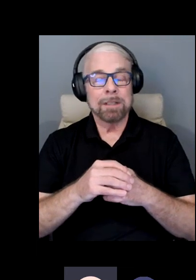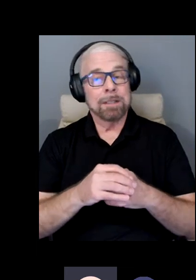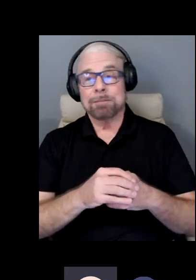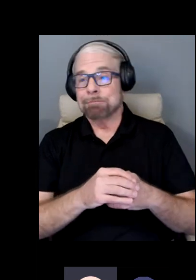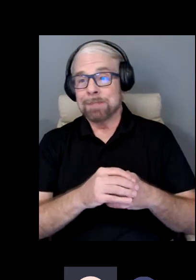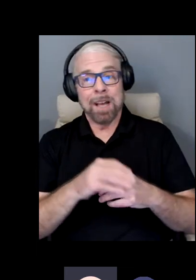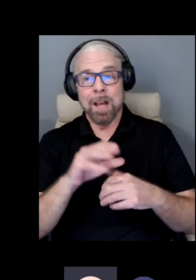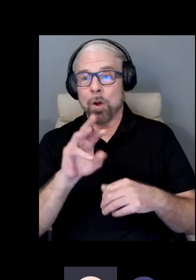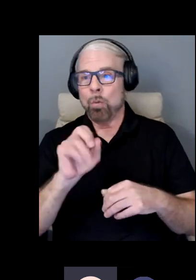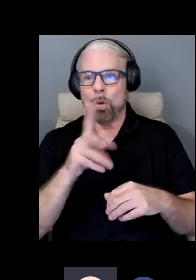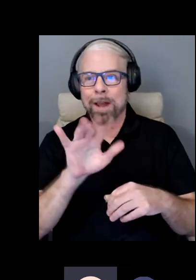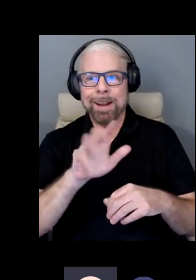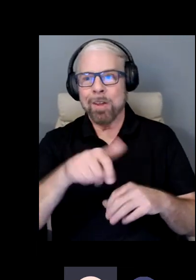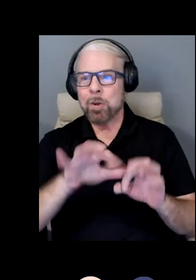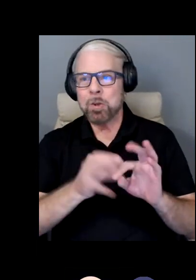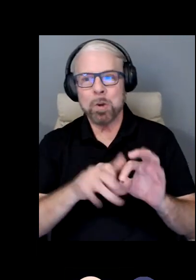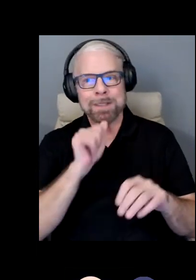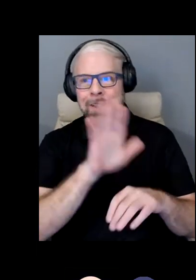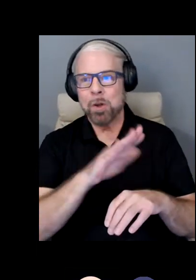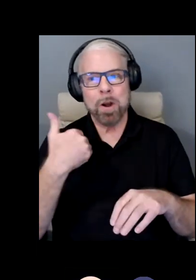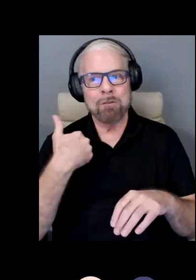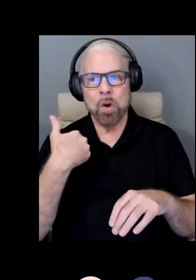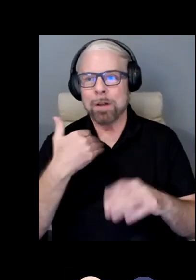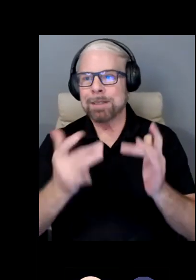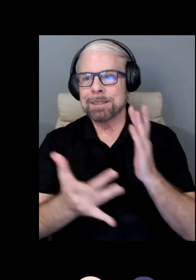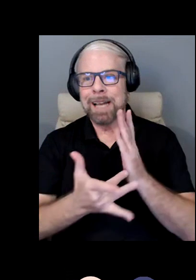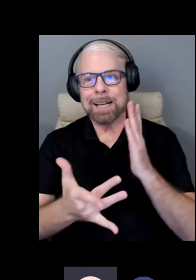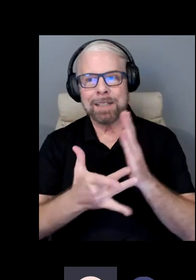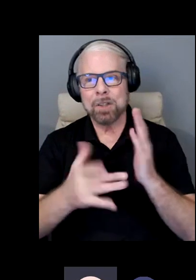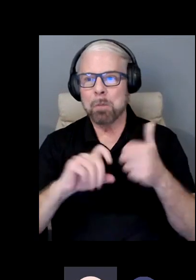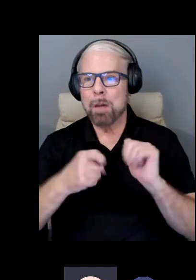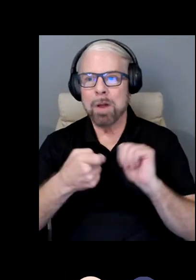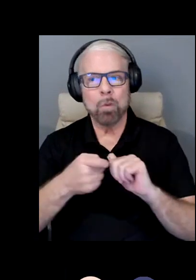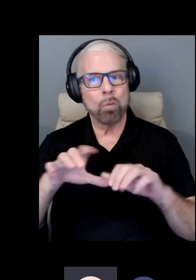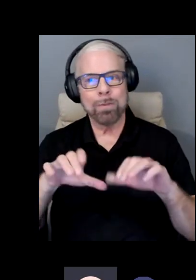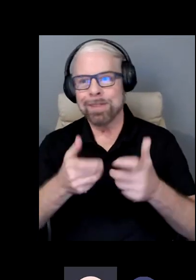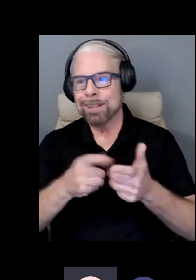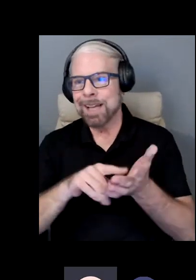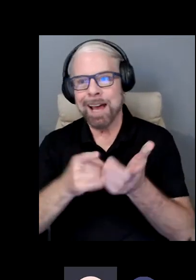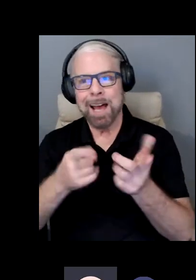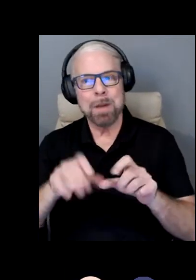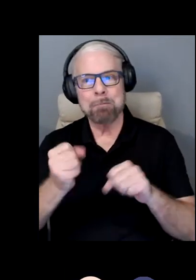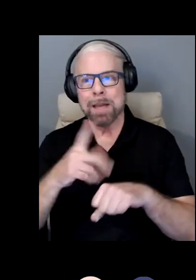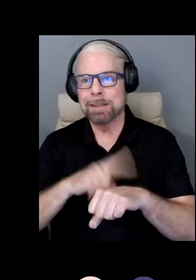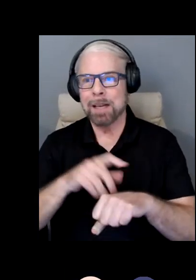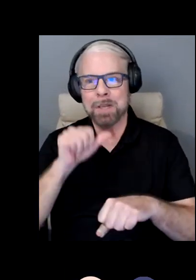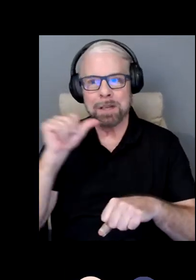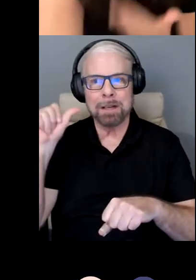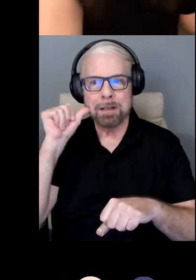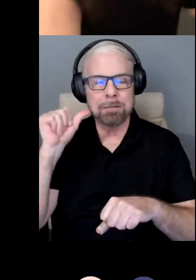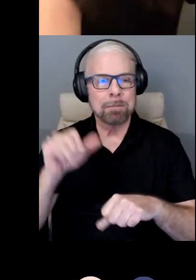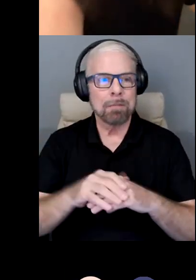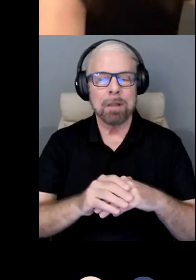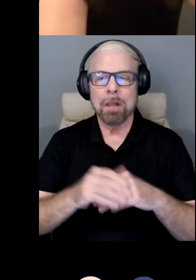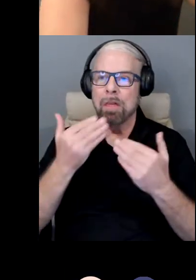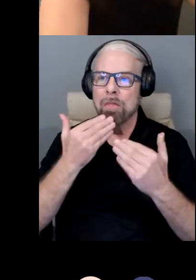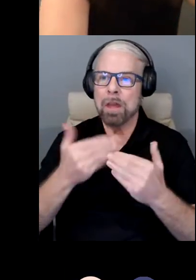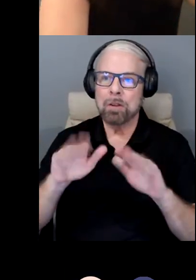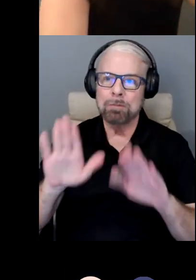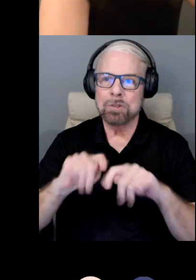us. So don't feel bad. Don't sweat it, Whitney. We went through this a bunch yesterday. So Thank you for being such a great team. Thank